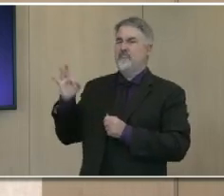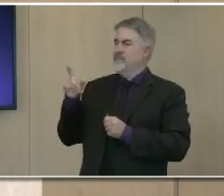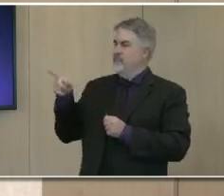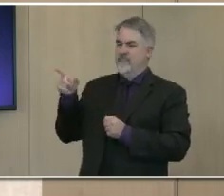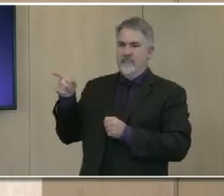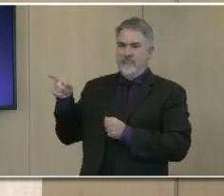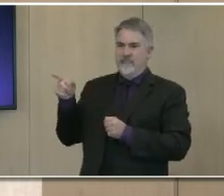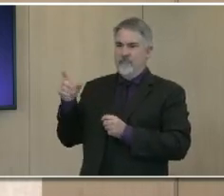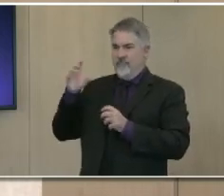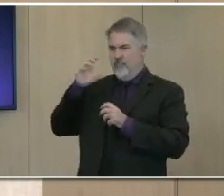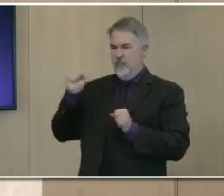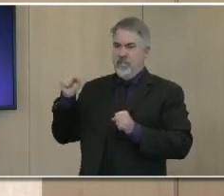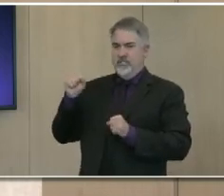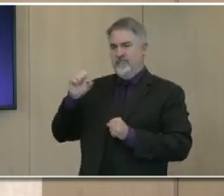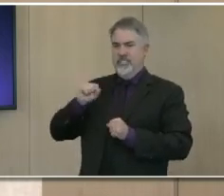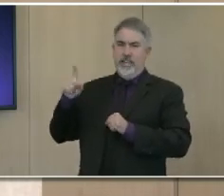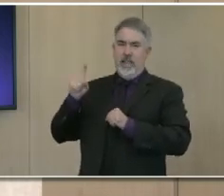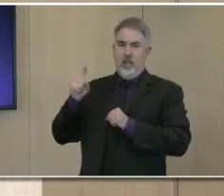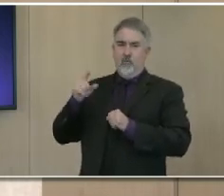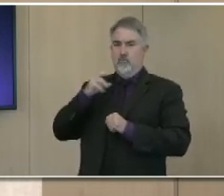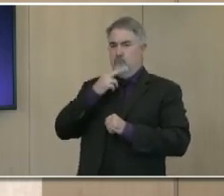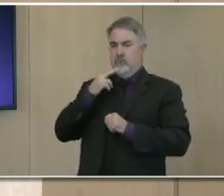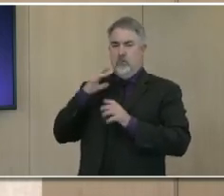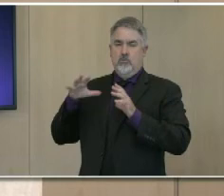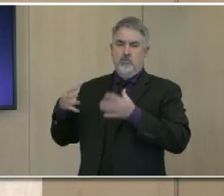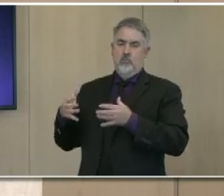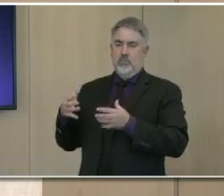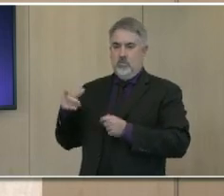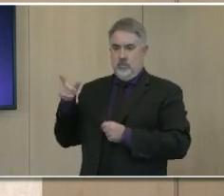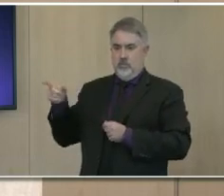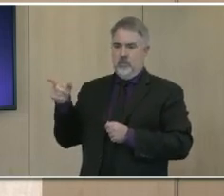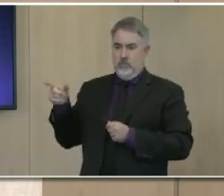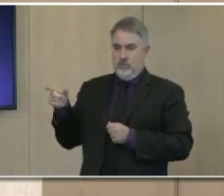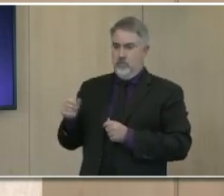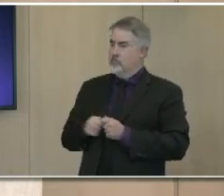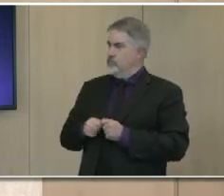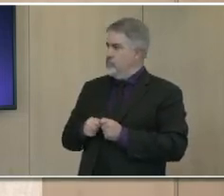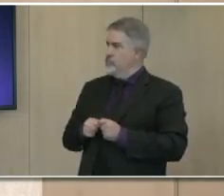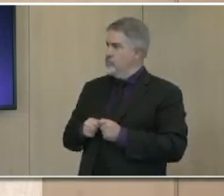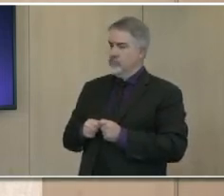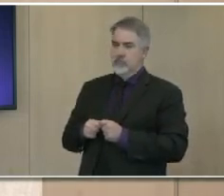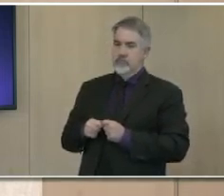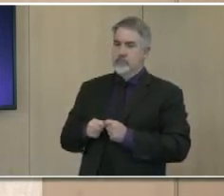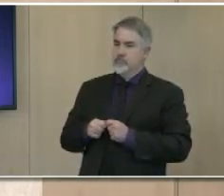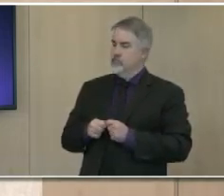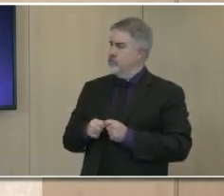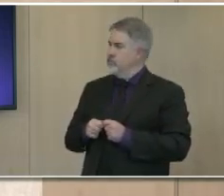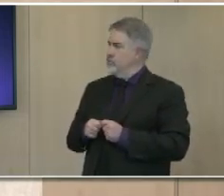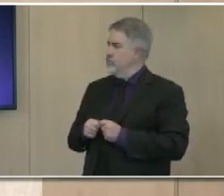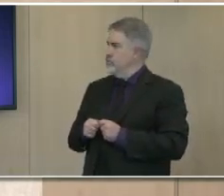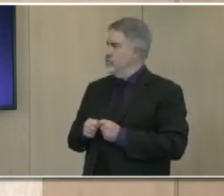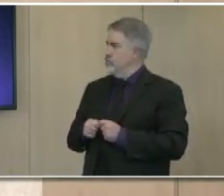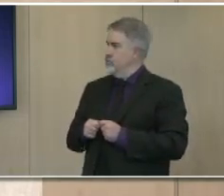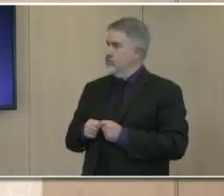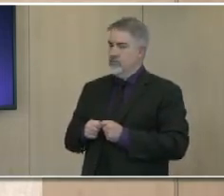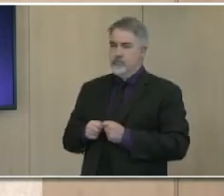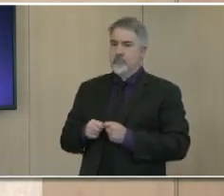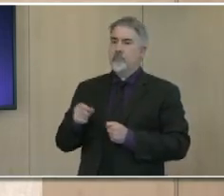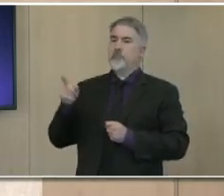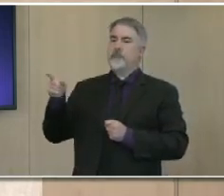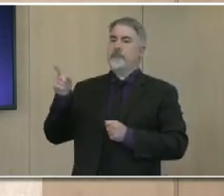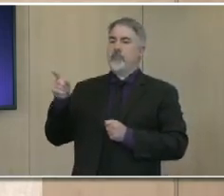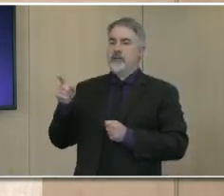Diego chapter of the California Restaurant Association, to respond to that question. And this question is from David from Channel